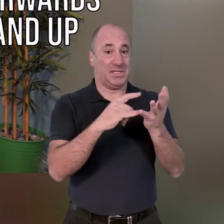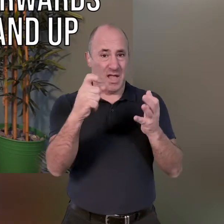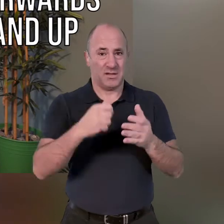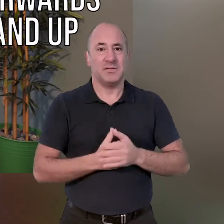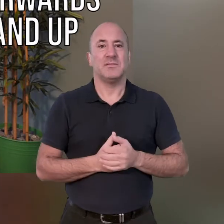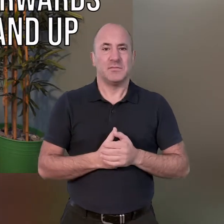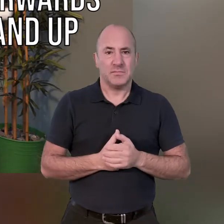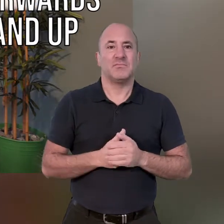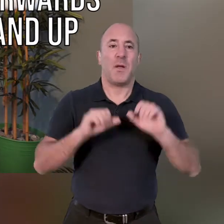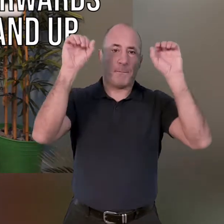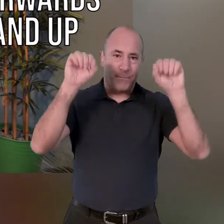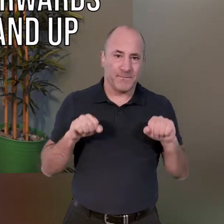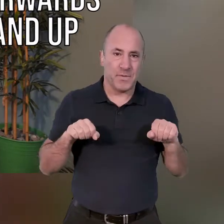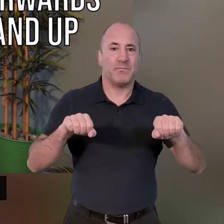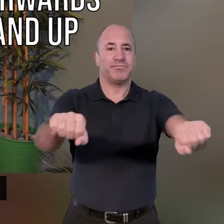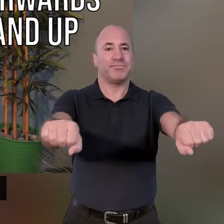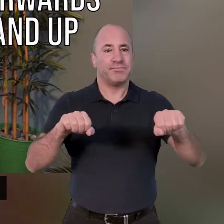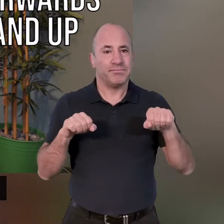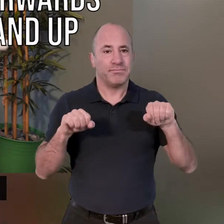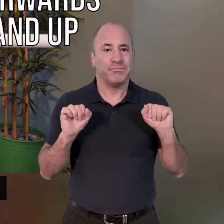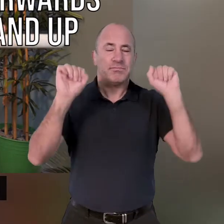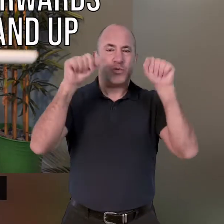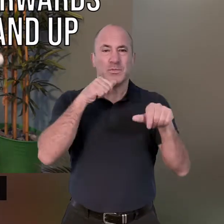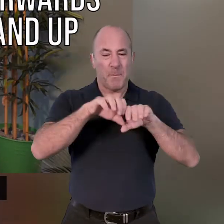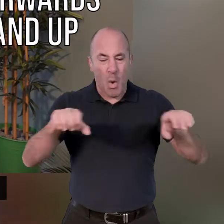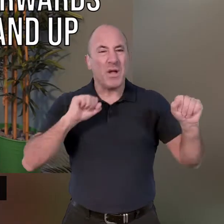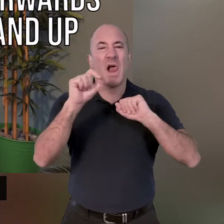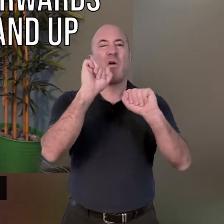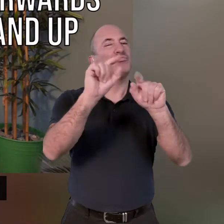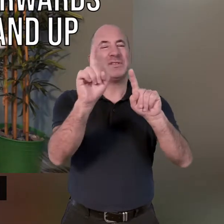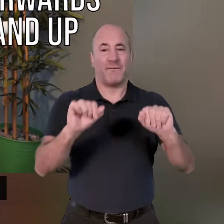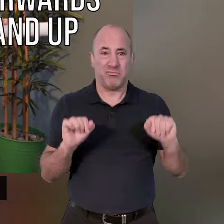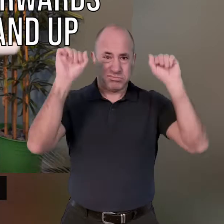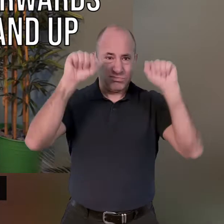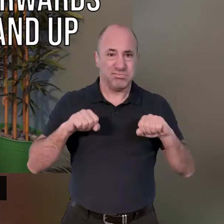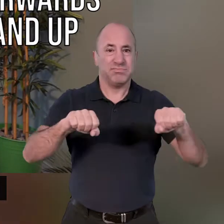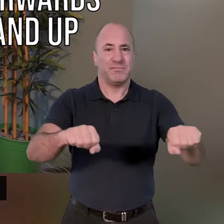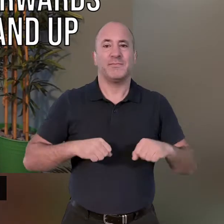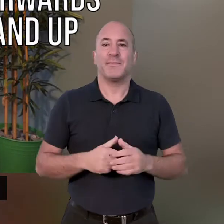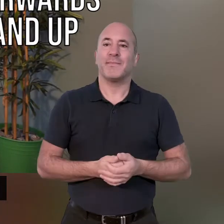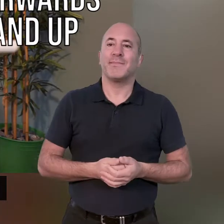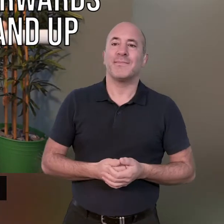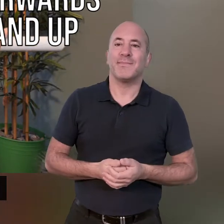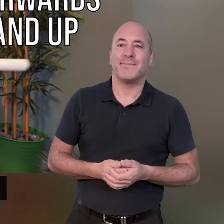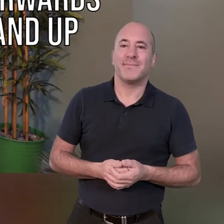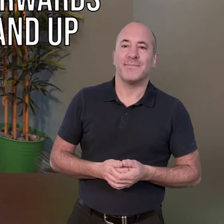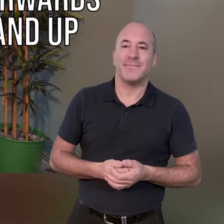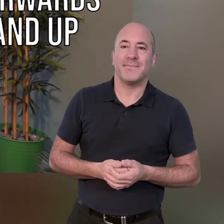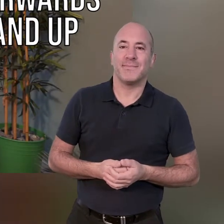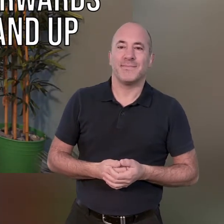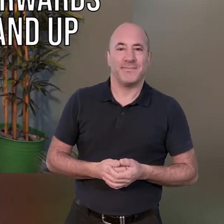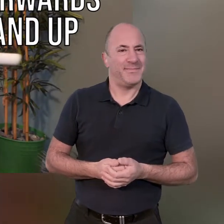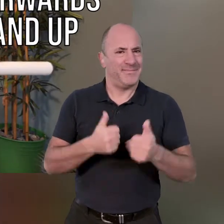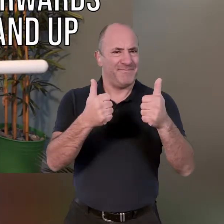work. So double arm punch forwards, double arm punch up with the towel or pole or whatever you have.